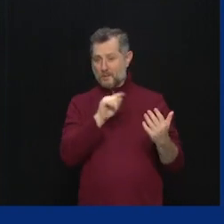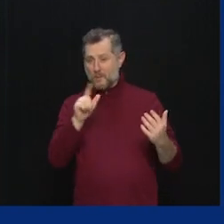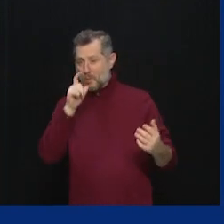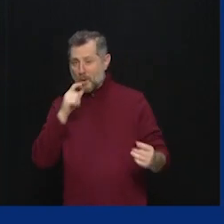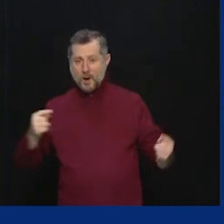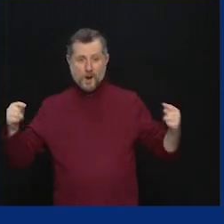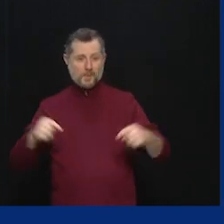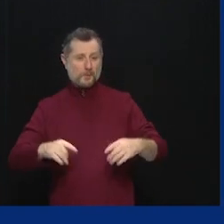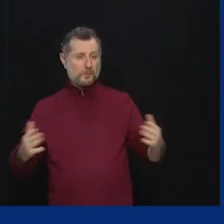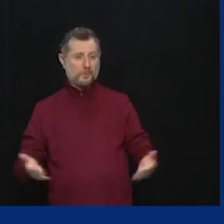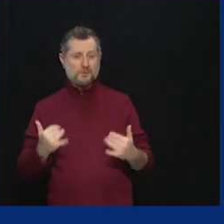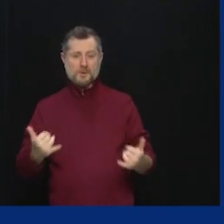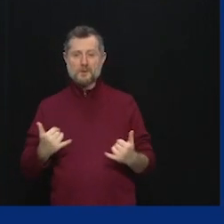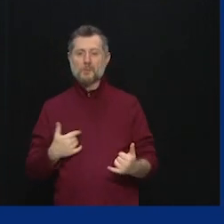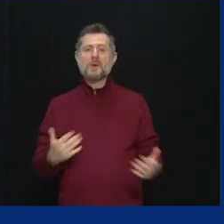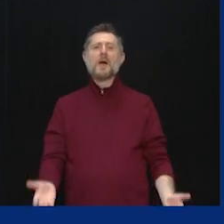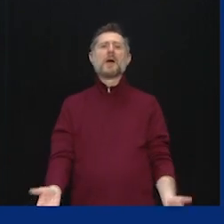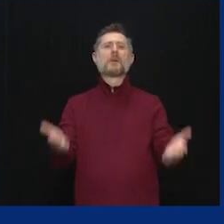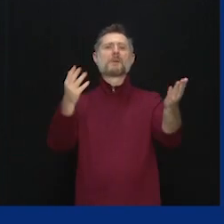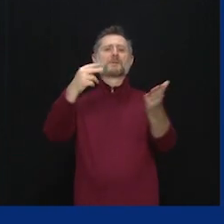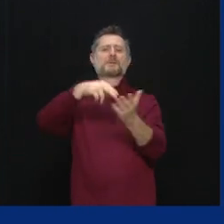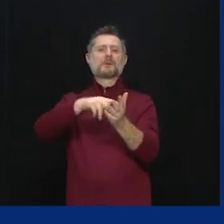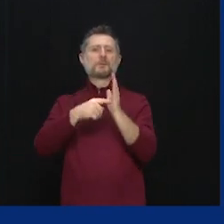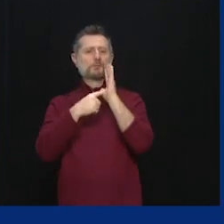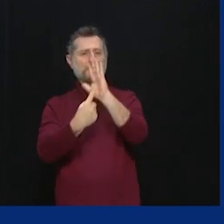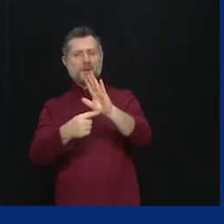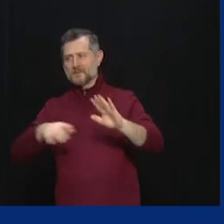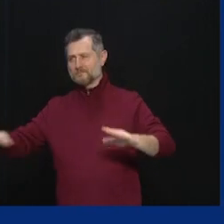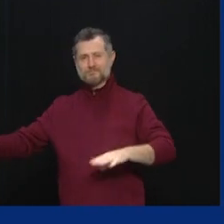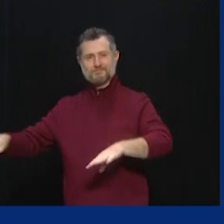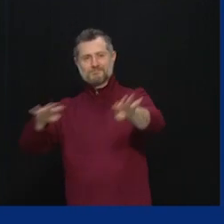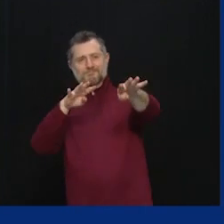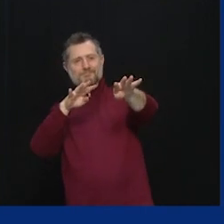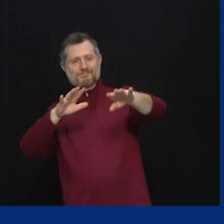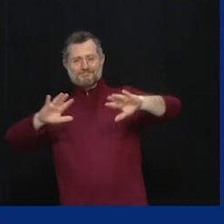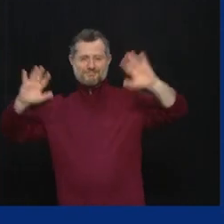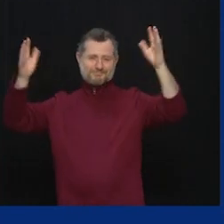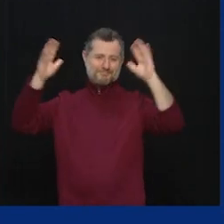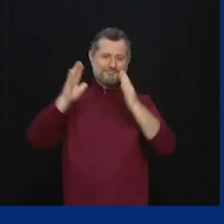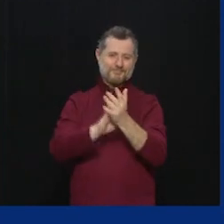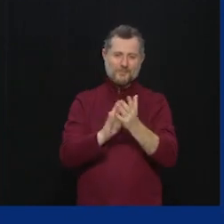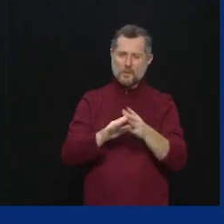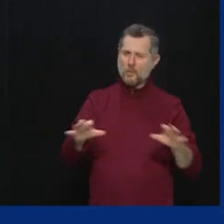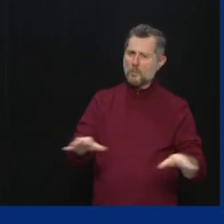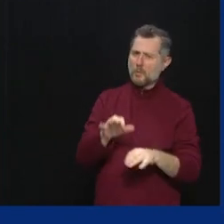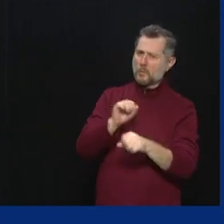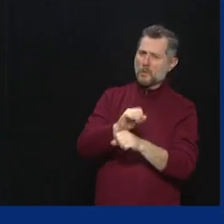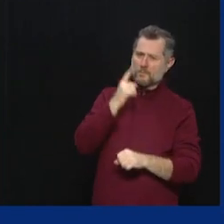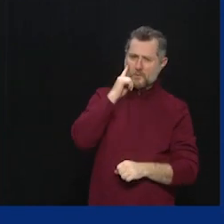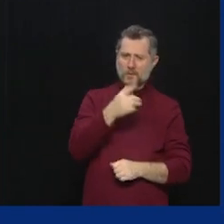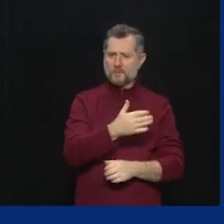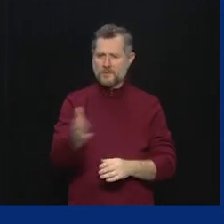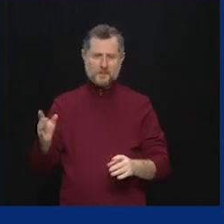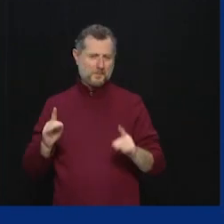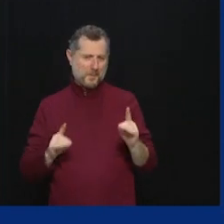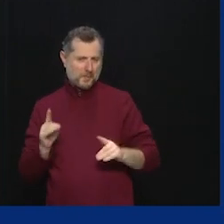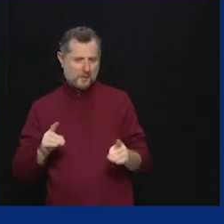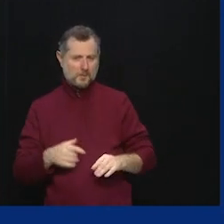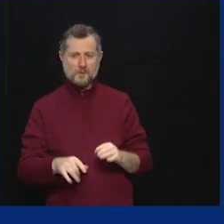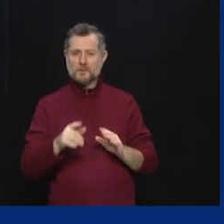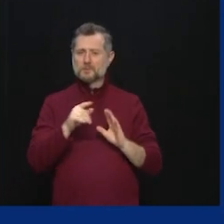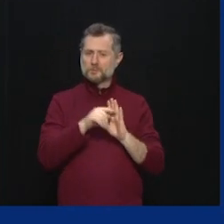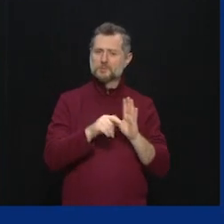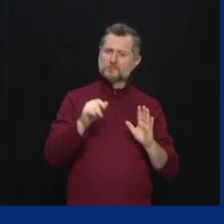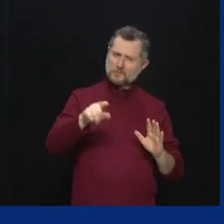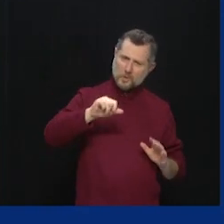to stand up and be recognized because you are the ones who are doing the work of the people. You show up, you come to Albany, you